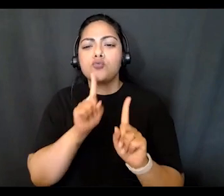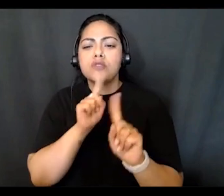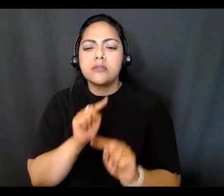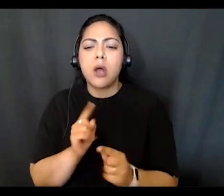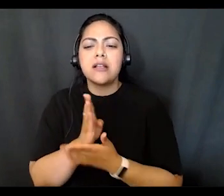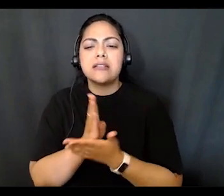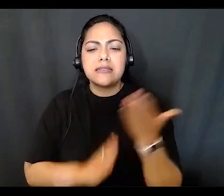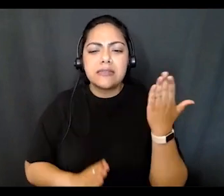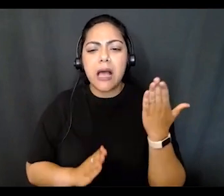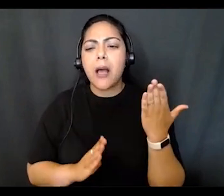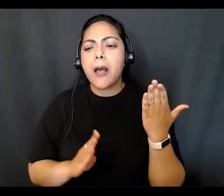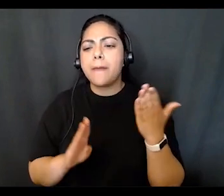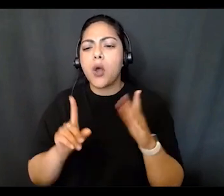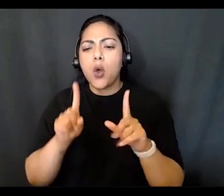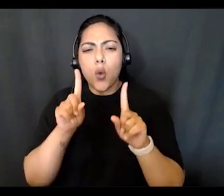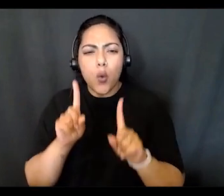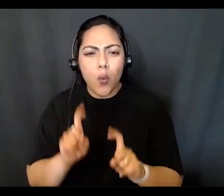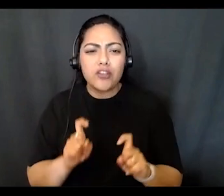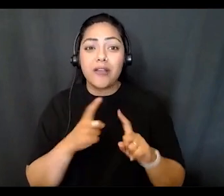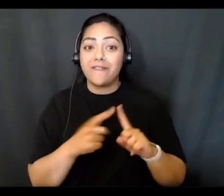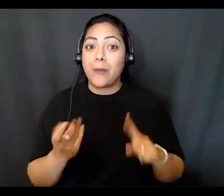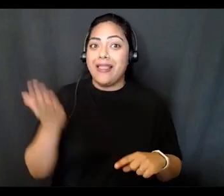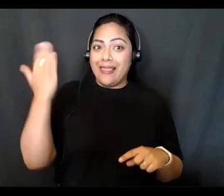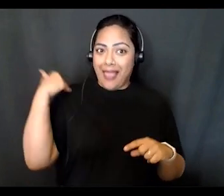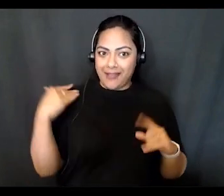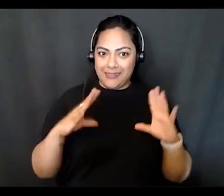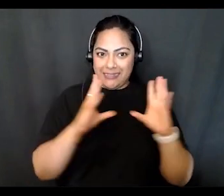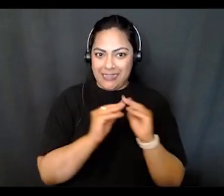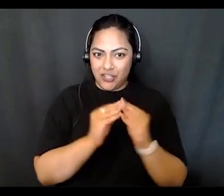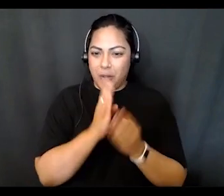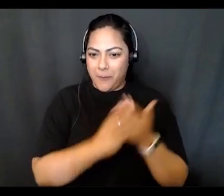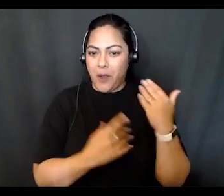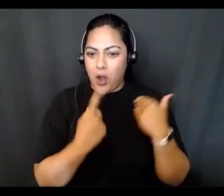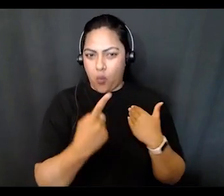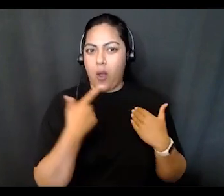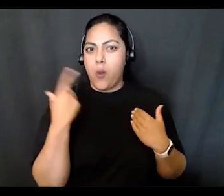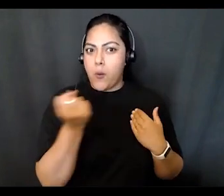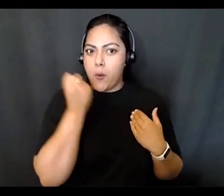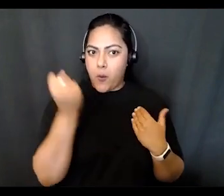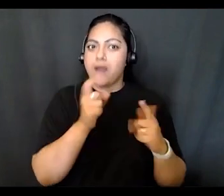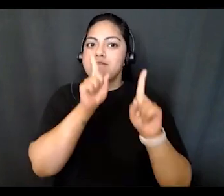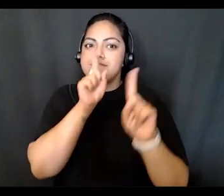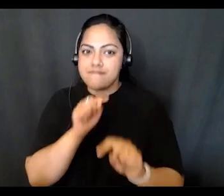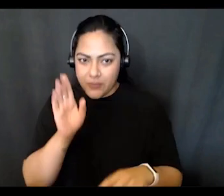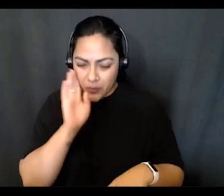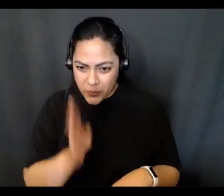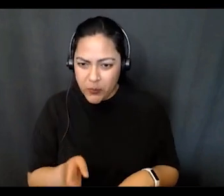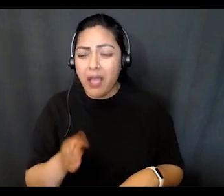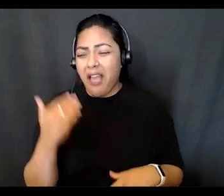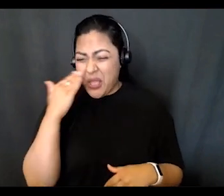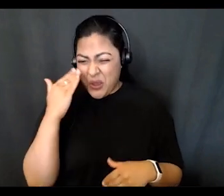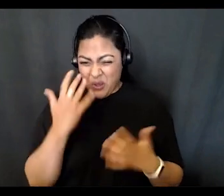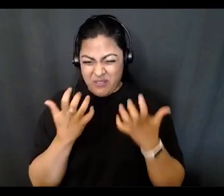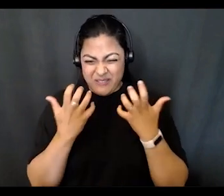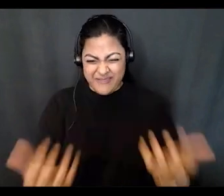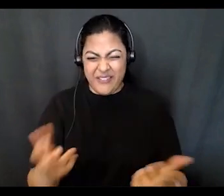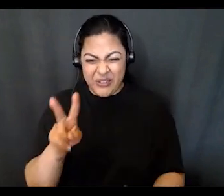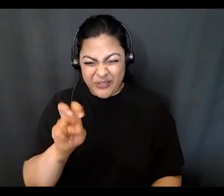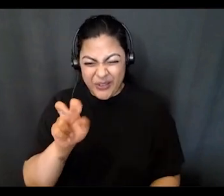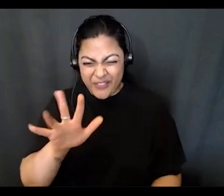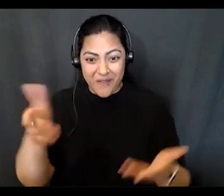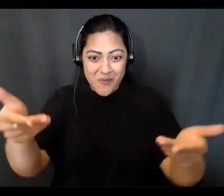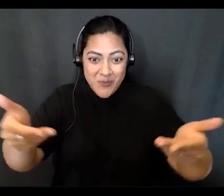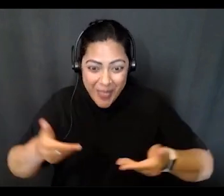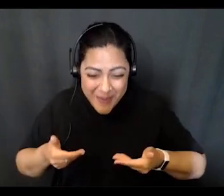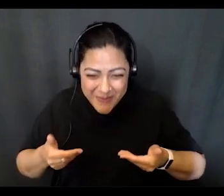the questions you posed from the last session. So again, welcome. Thank you for joining us. I know we have about 235 people